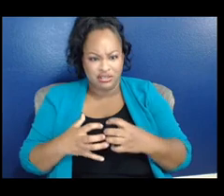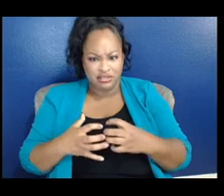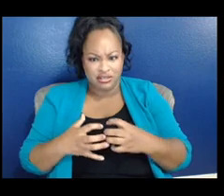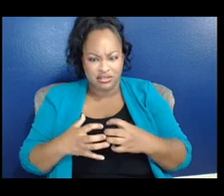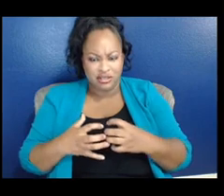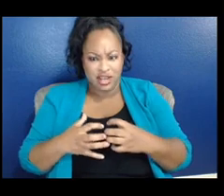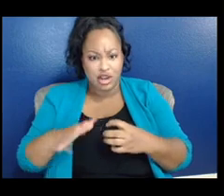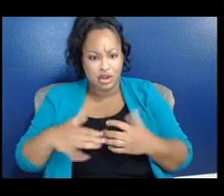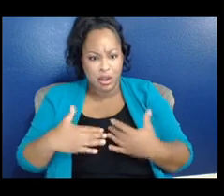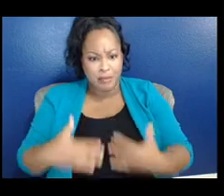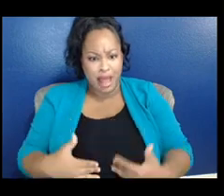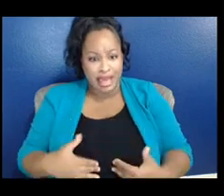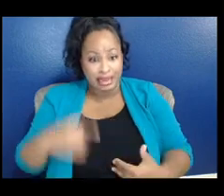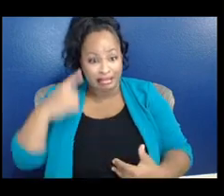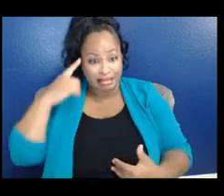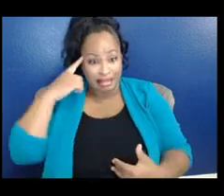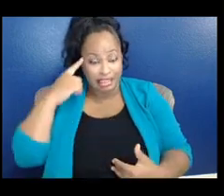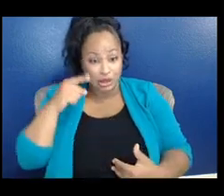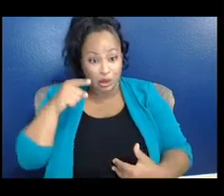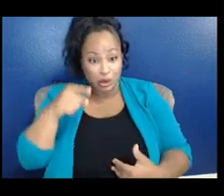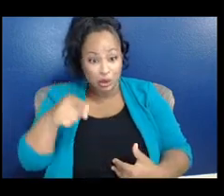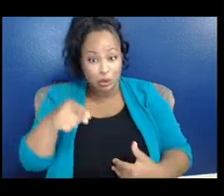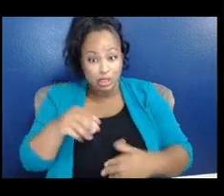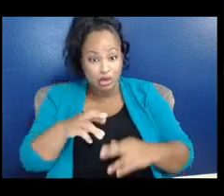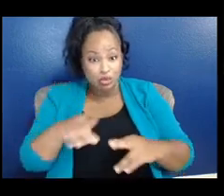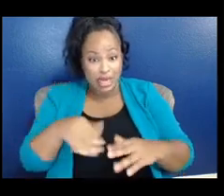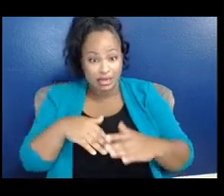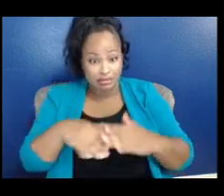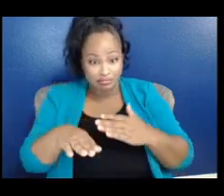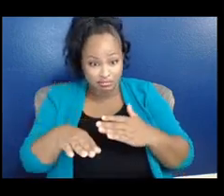you're getting ready to give birth.